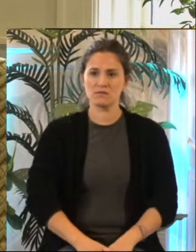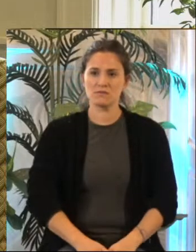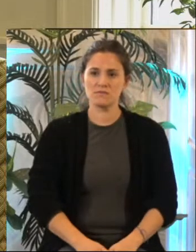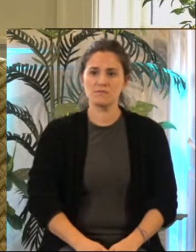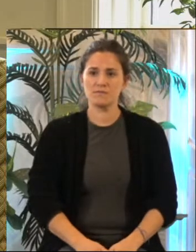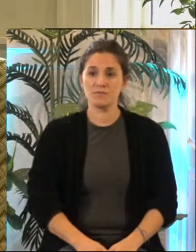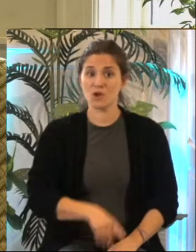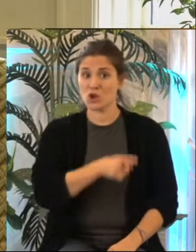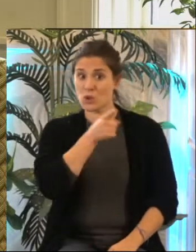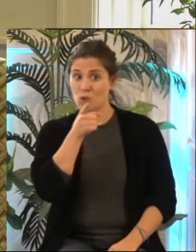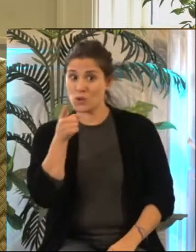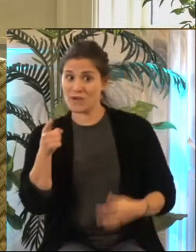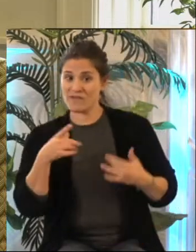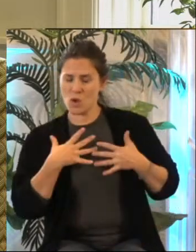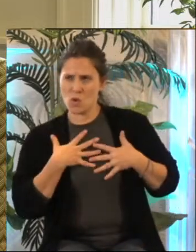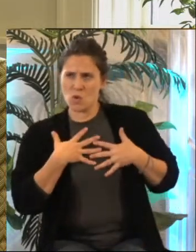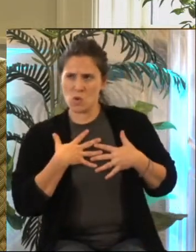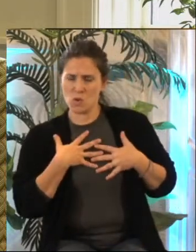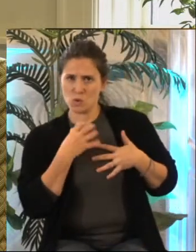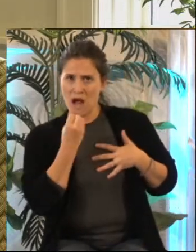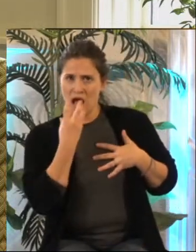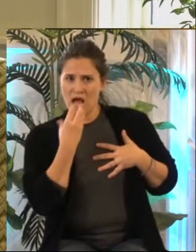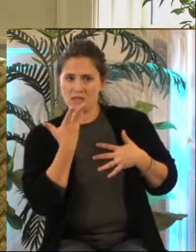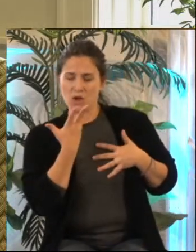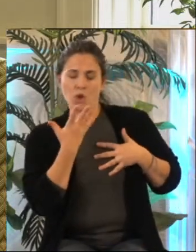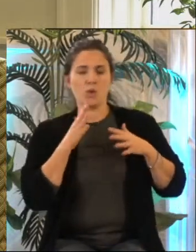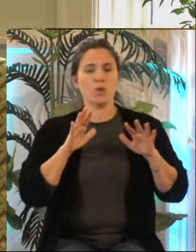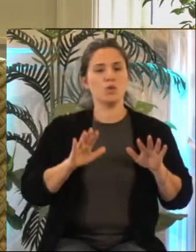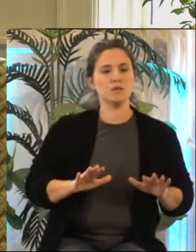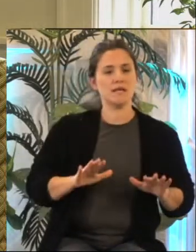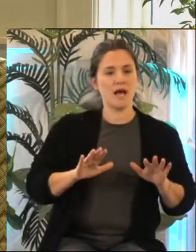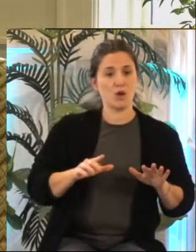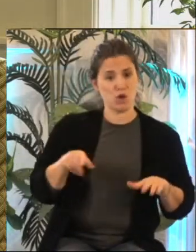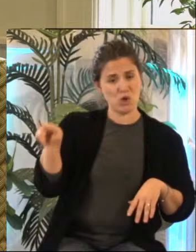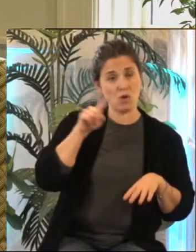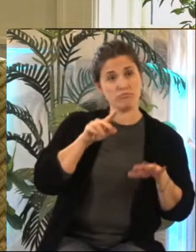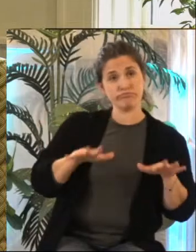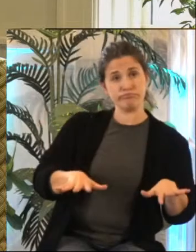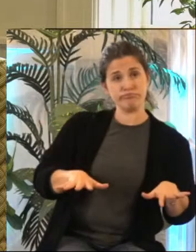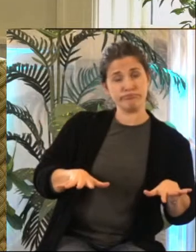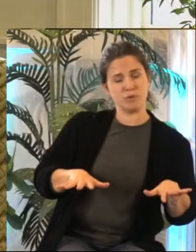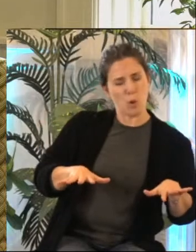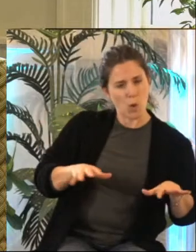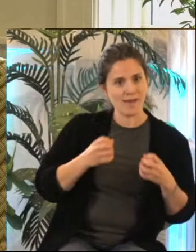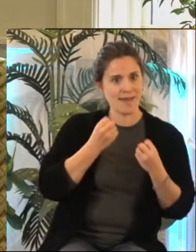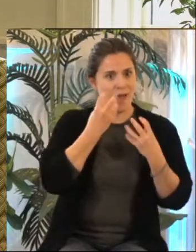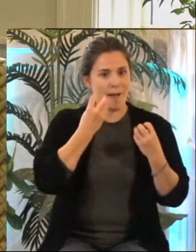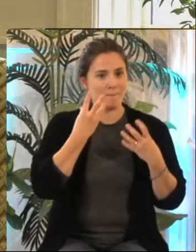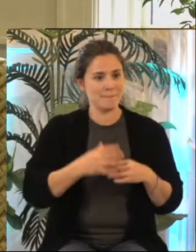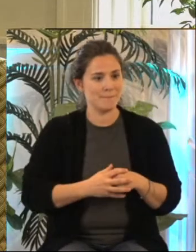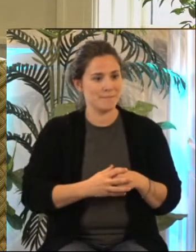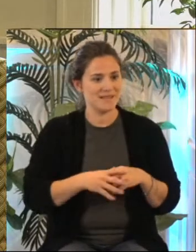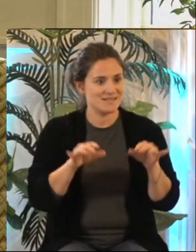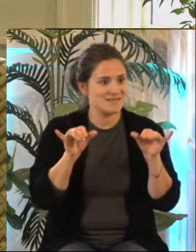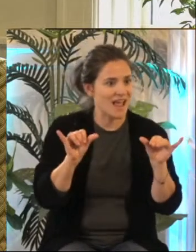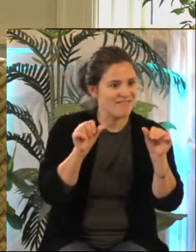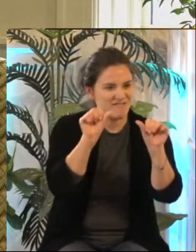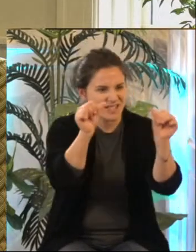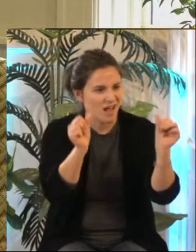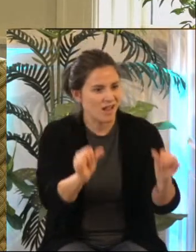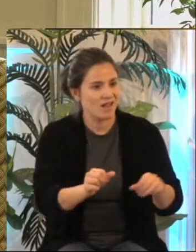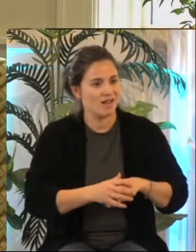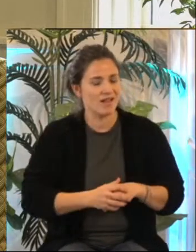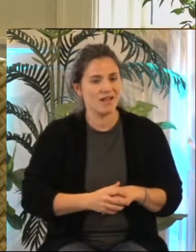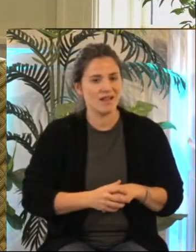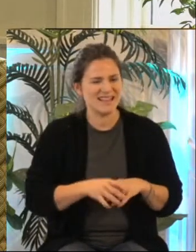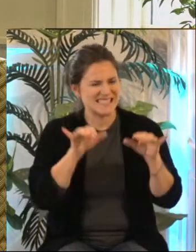too hot, cool down. When you're too cool, heat up. Stay physically as strong as you can and